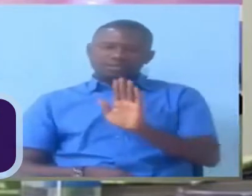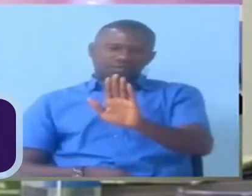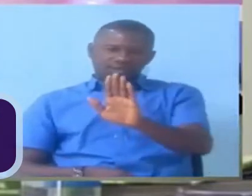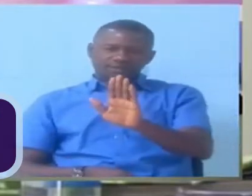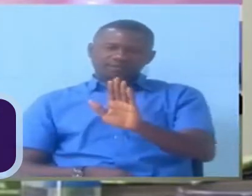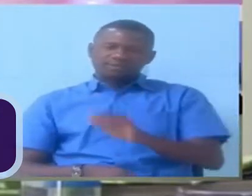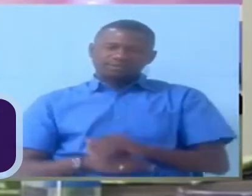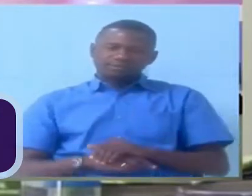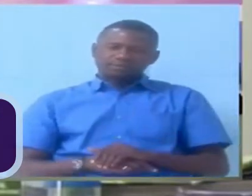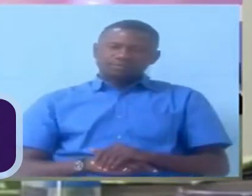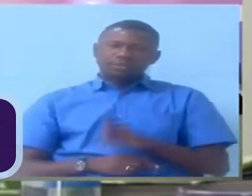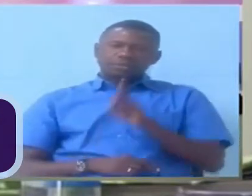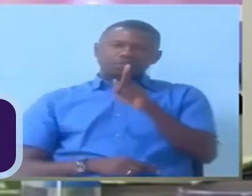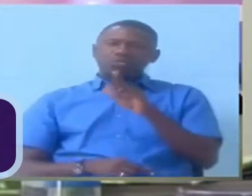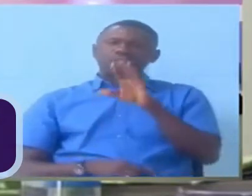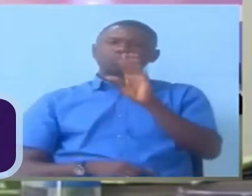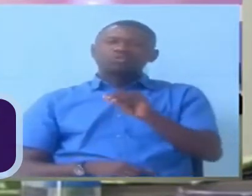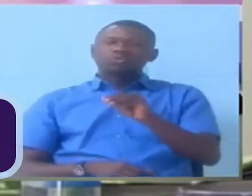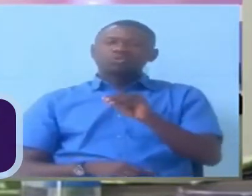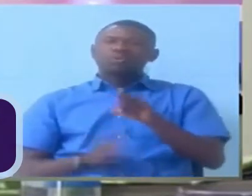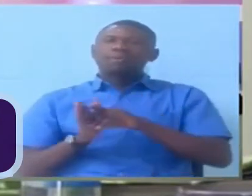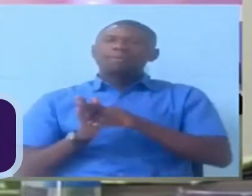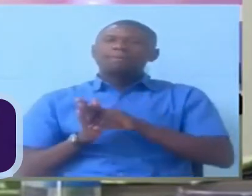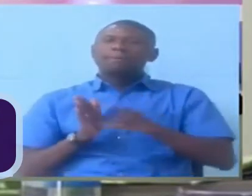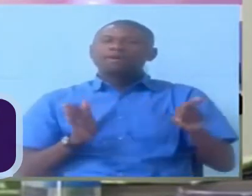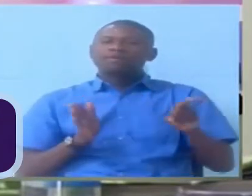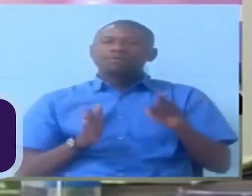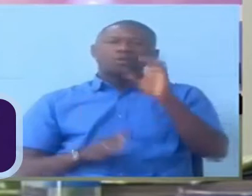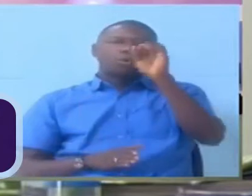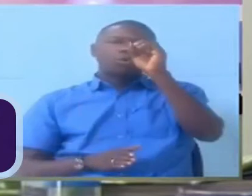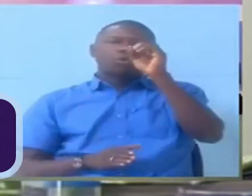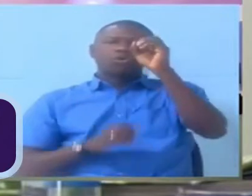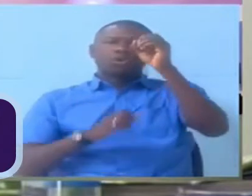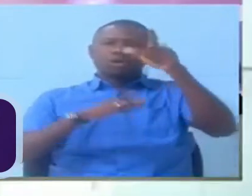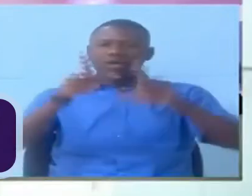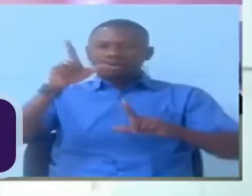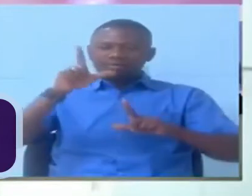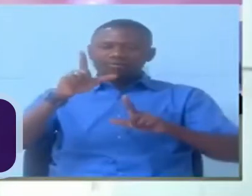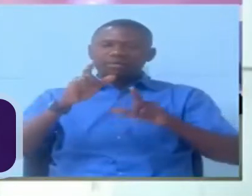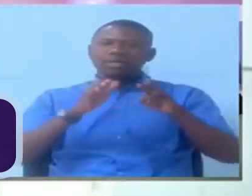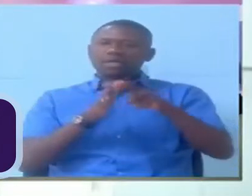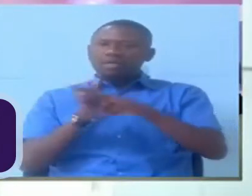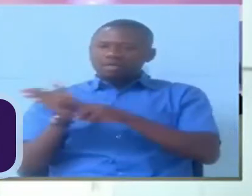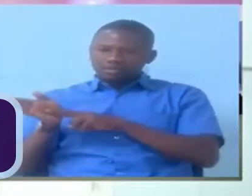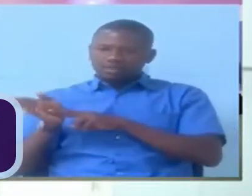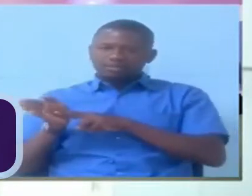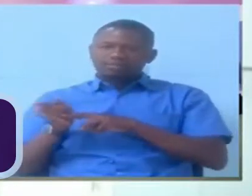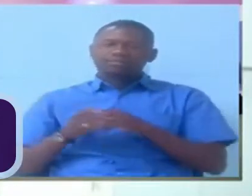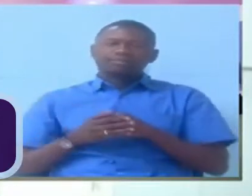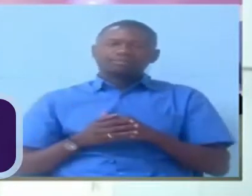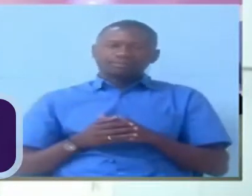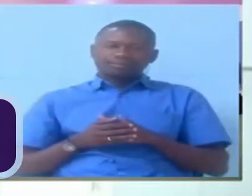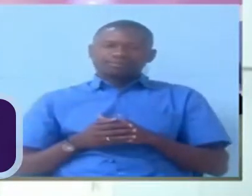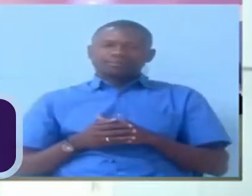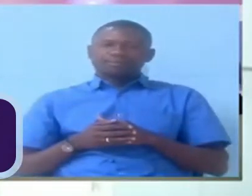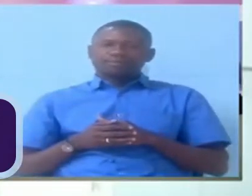Gendarmerie. In the Gambia National. You did not do any high school, correct? Agam dogo ema high school okade. Not